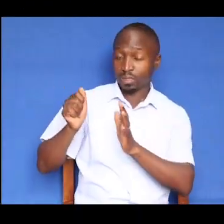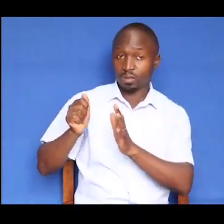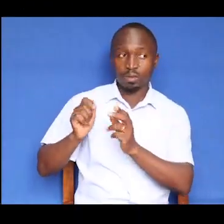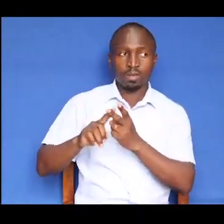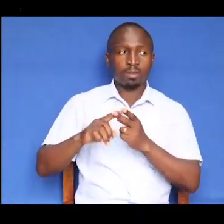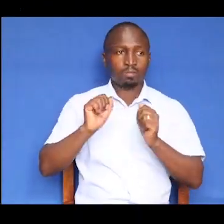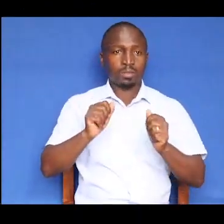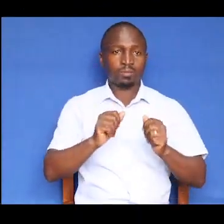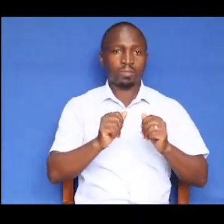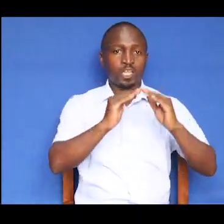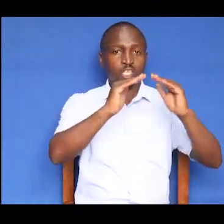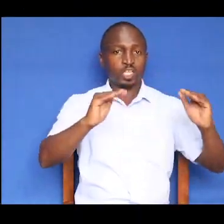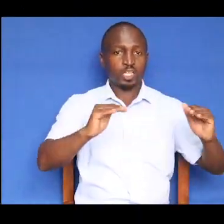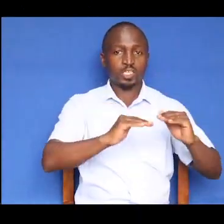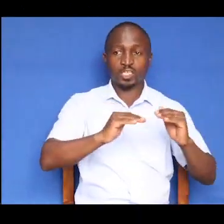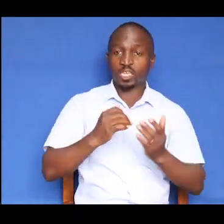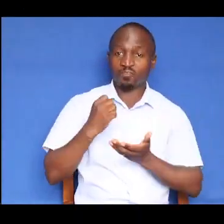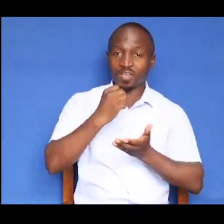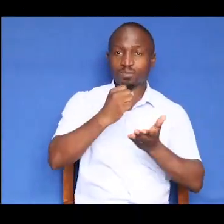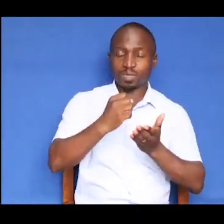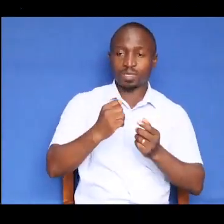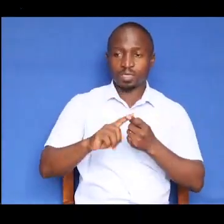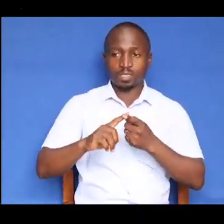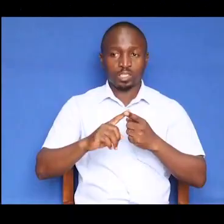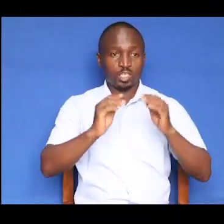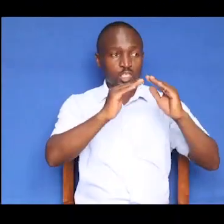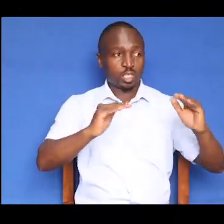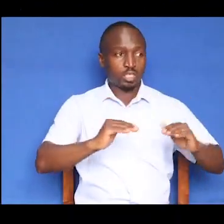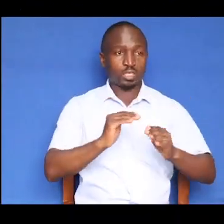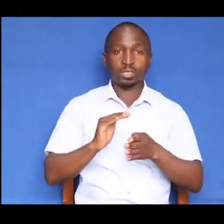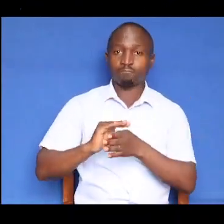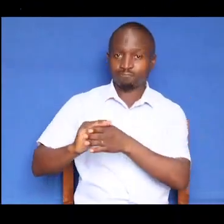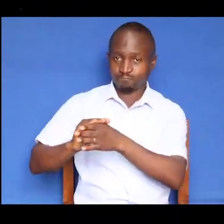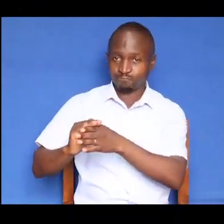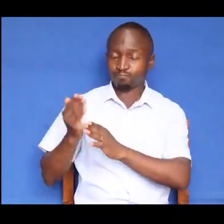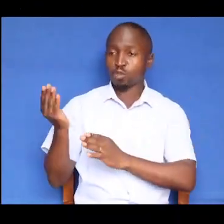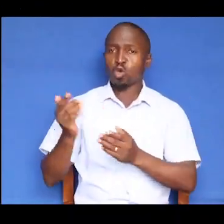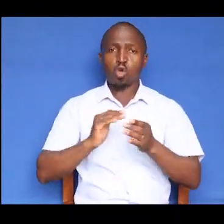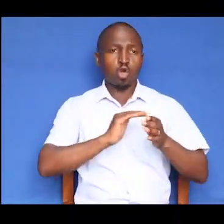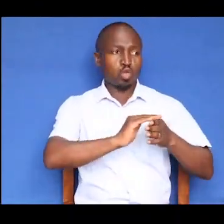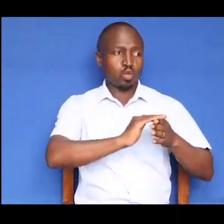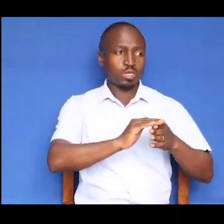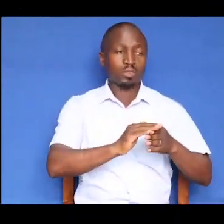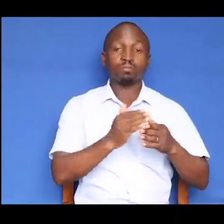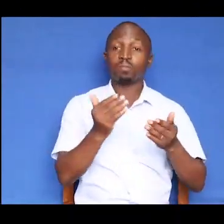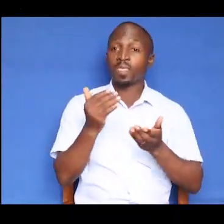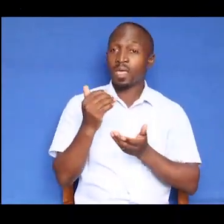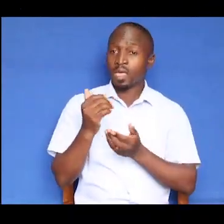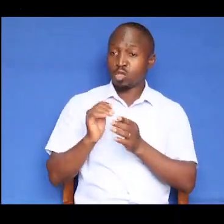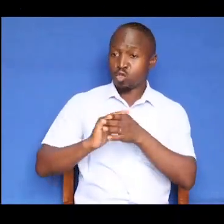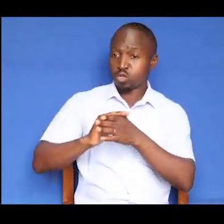investment. Or we can use another way, investment multiplier. We